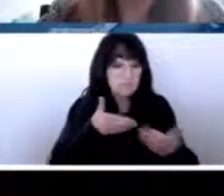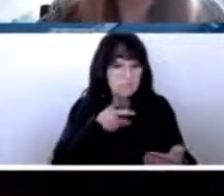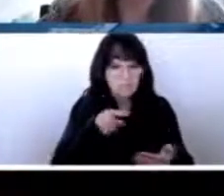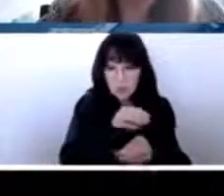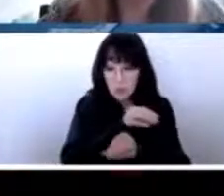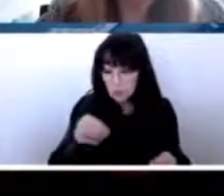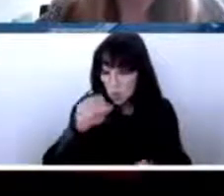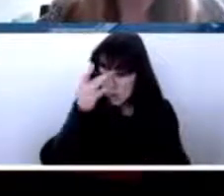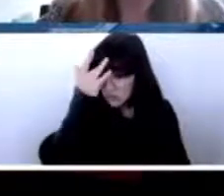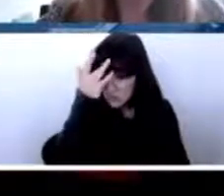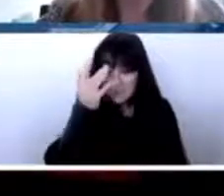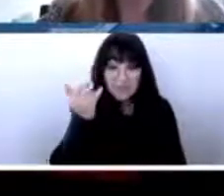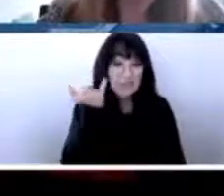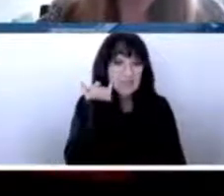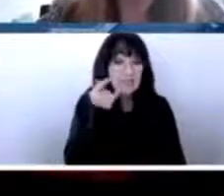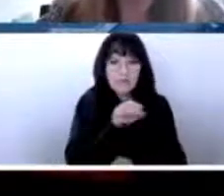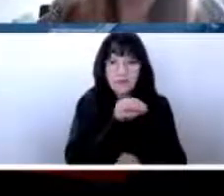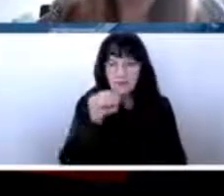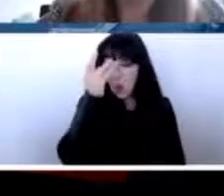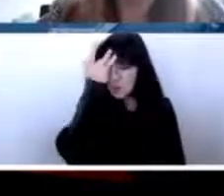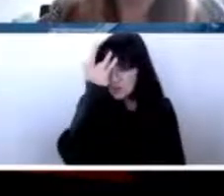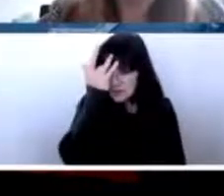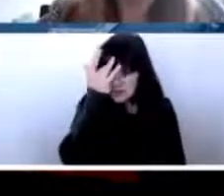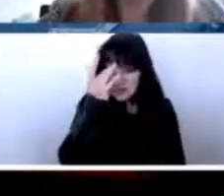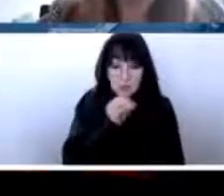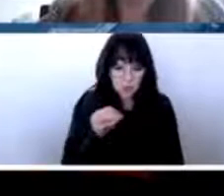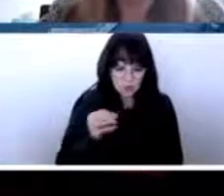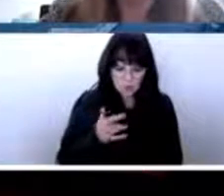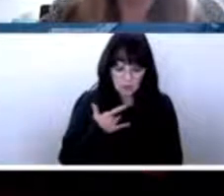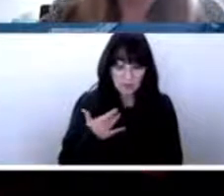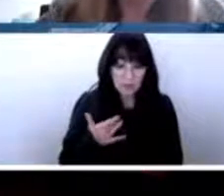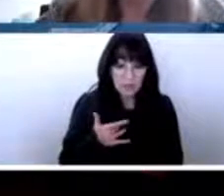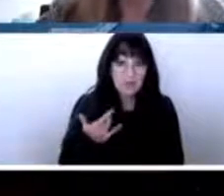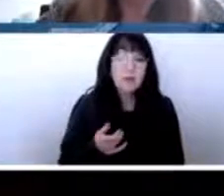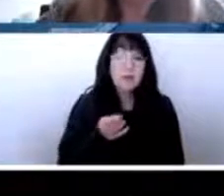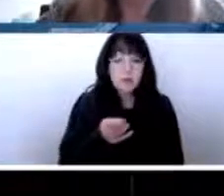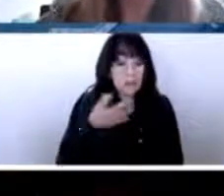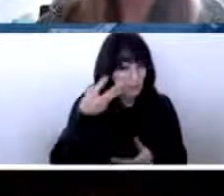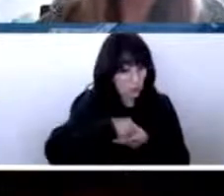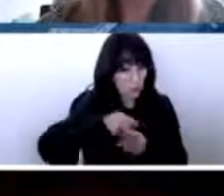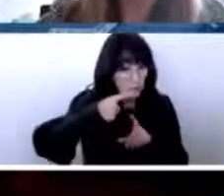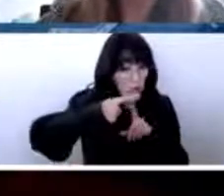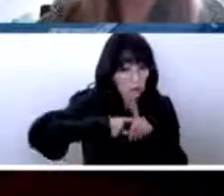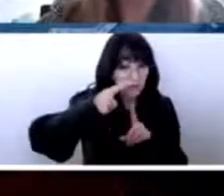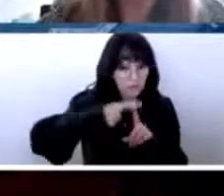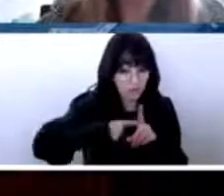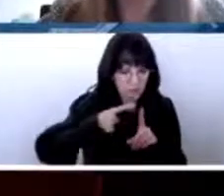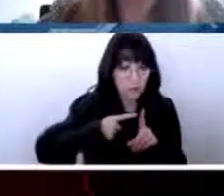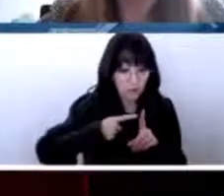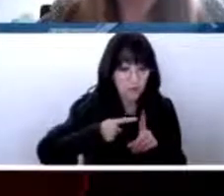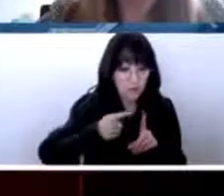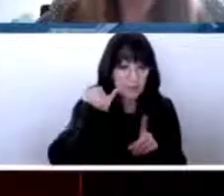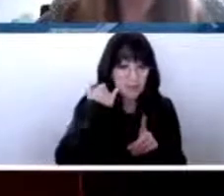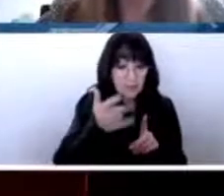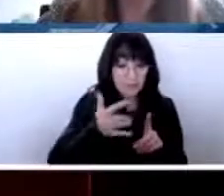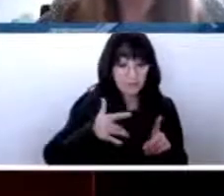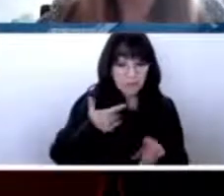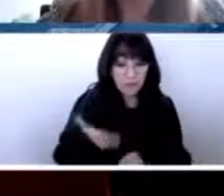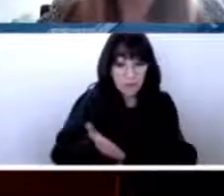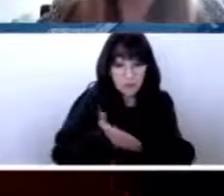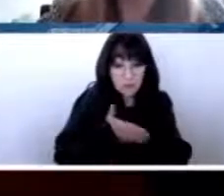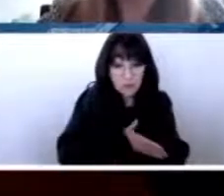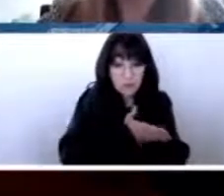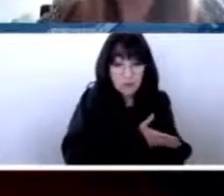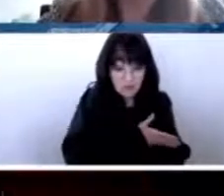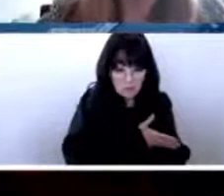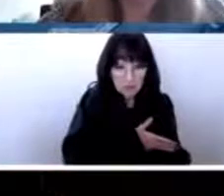including fever, and your overall symptoms are improving, you can end isolation after 5 days, as